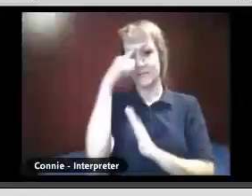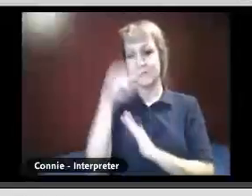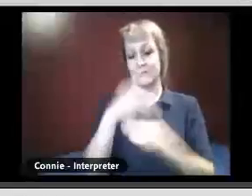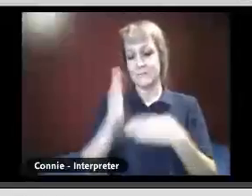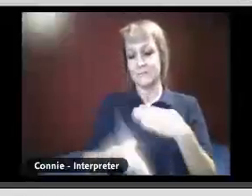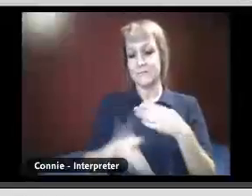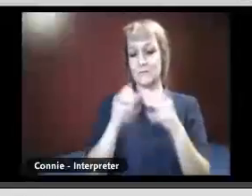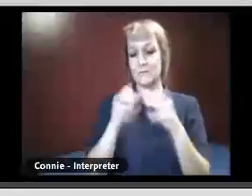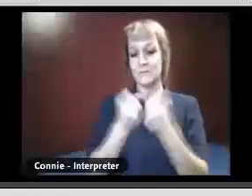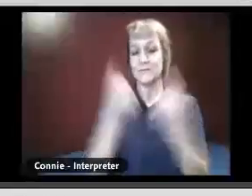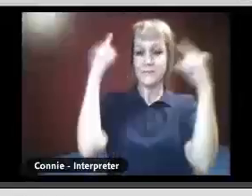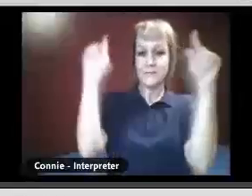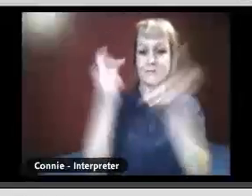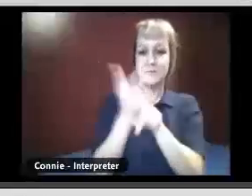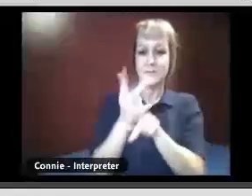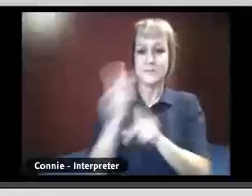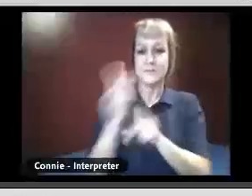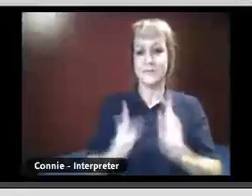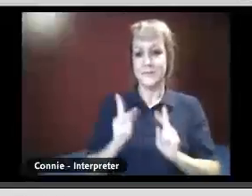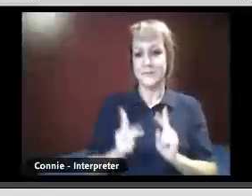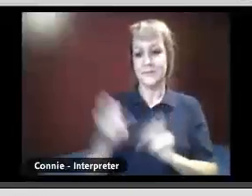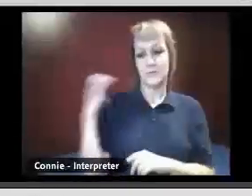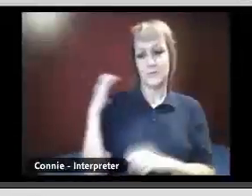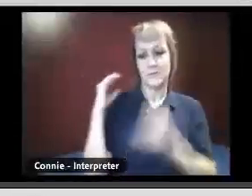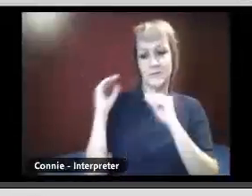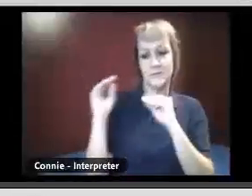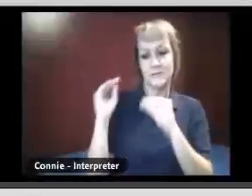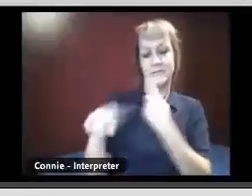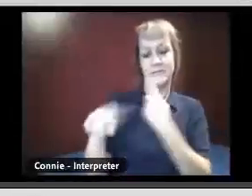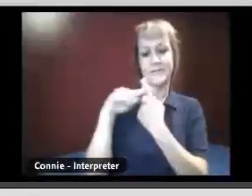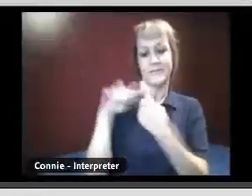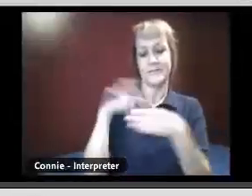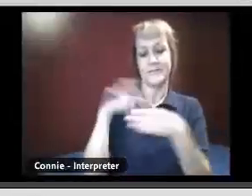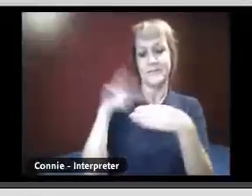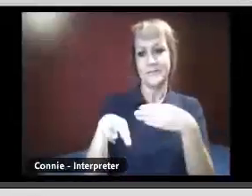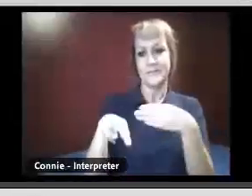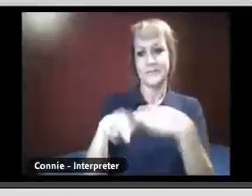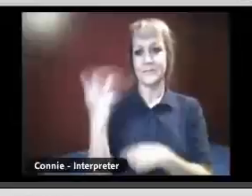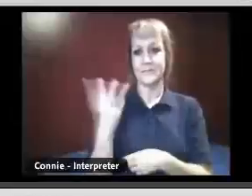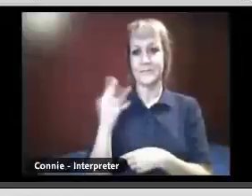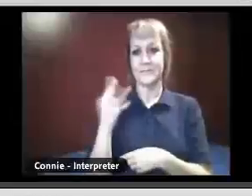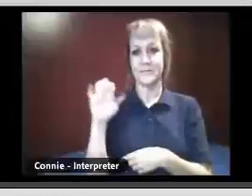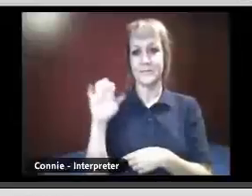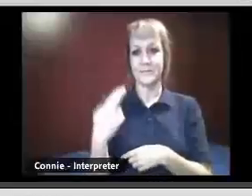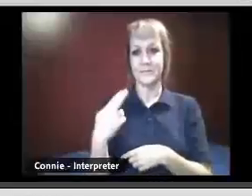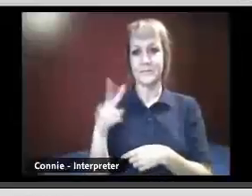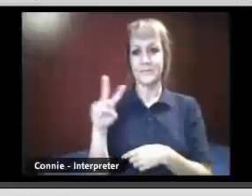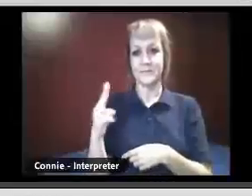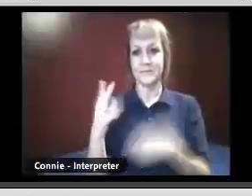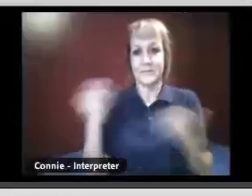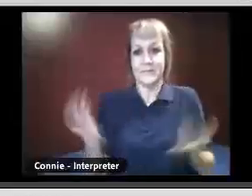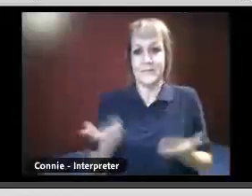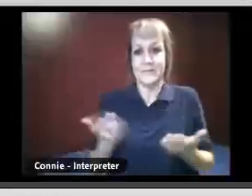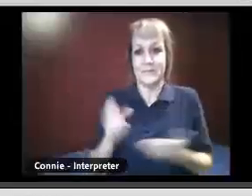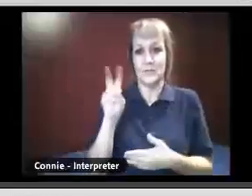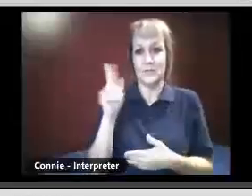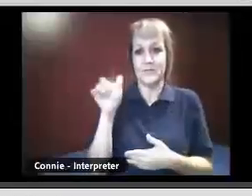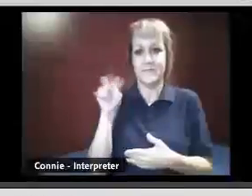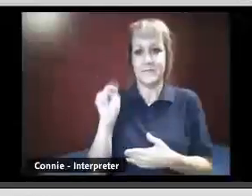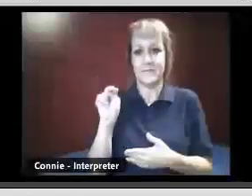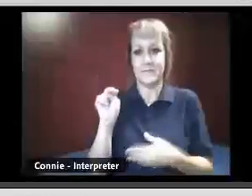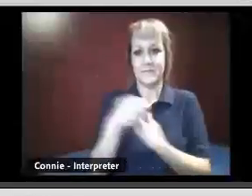Successfully Supervising People, Coaching for Positive Outcomes, on Wednesday, March 2nd, here at the Swiftland office.